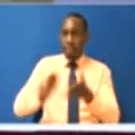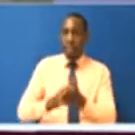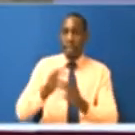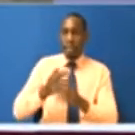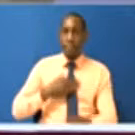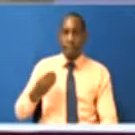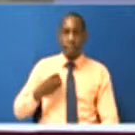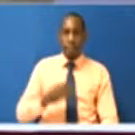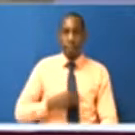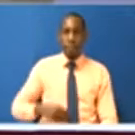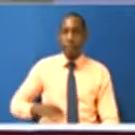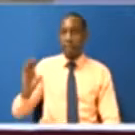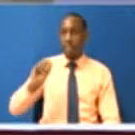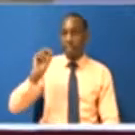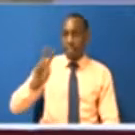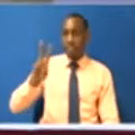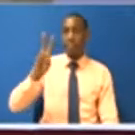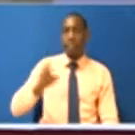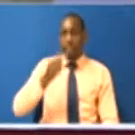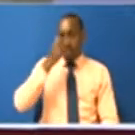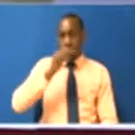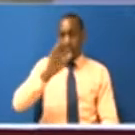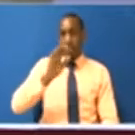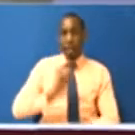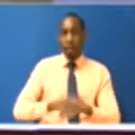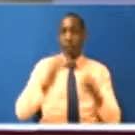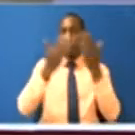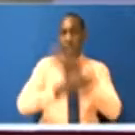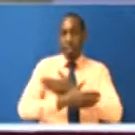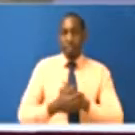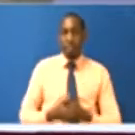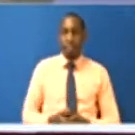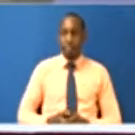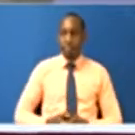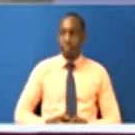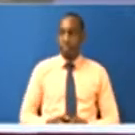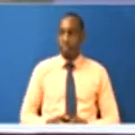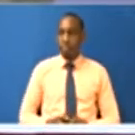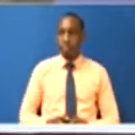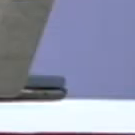wahigamura from citizen tv i wish you a good night